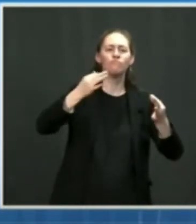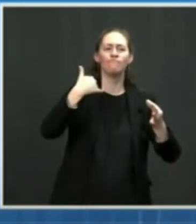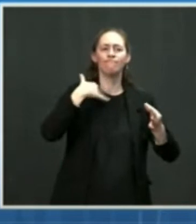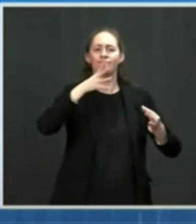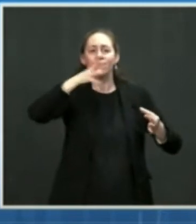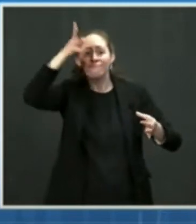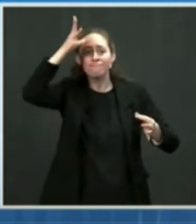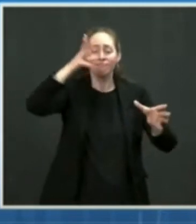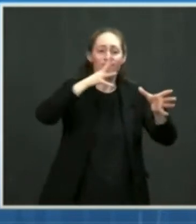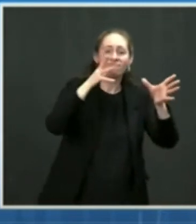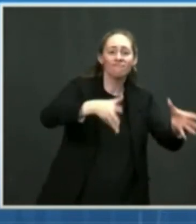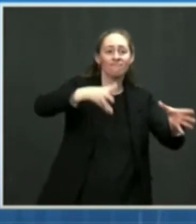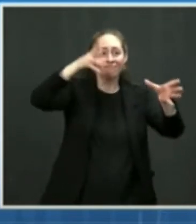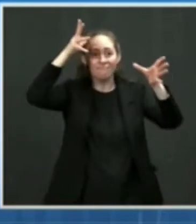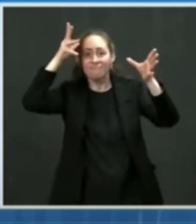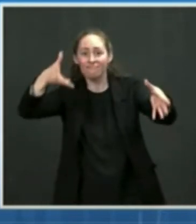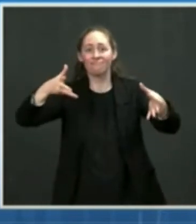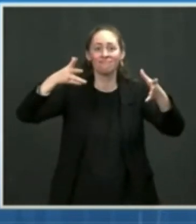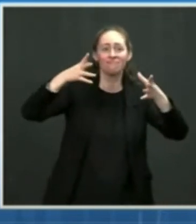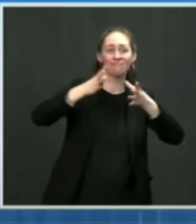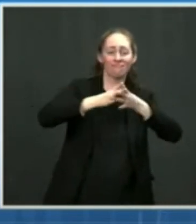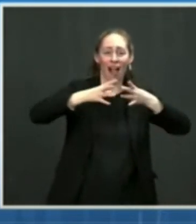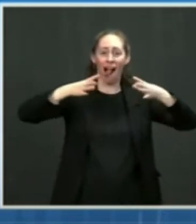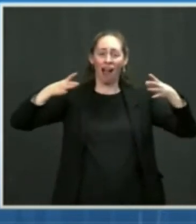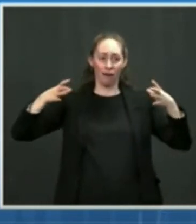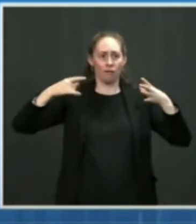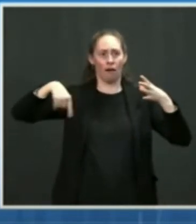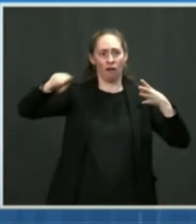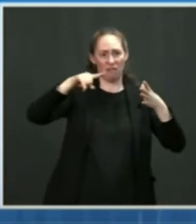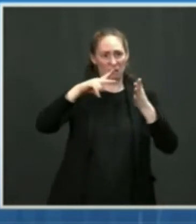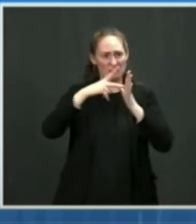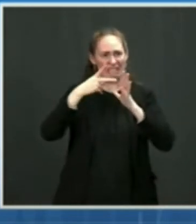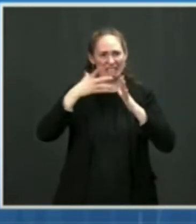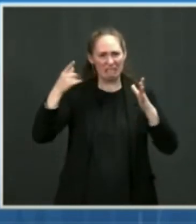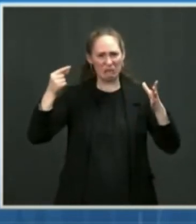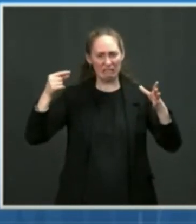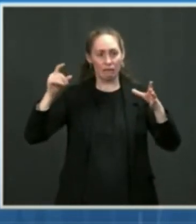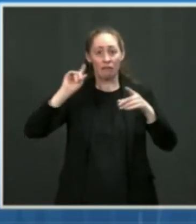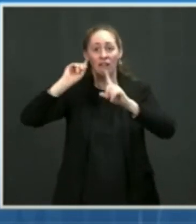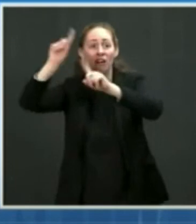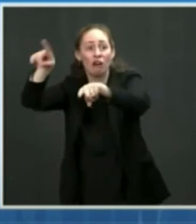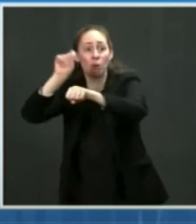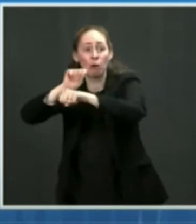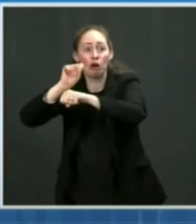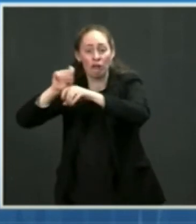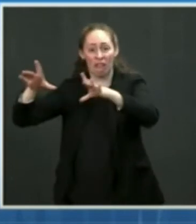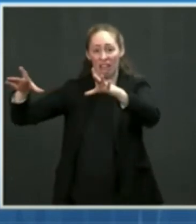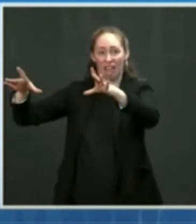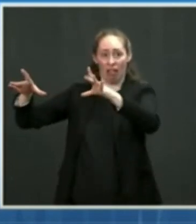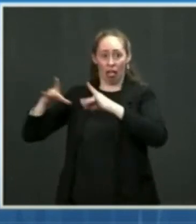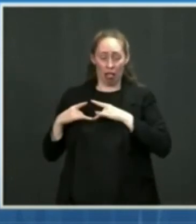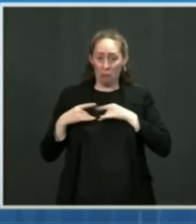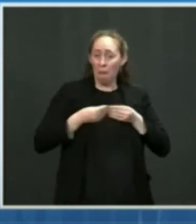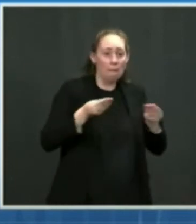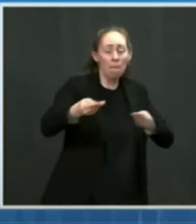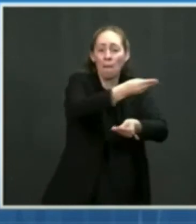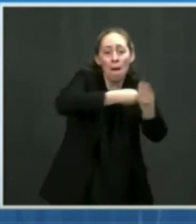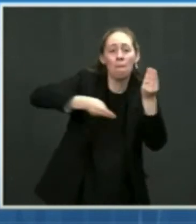work and coming back and infecting their elderly family members that might be living in the home with them?